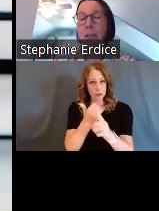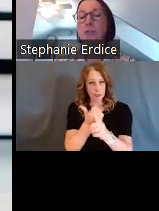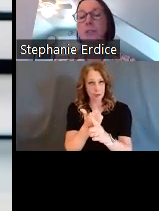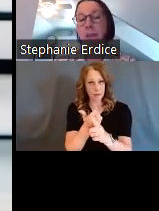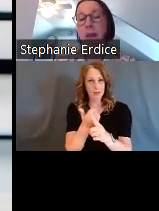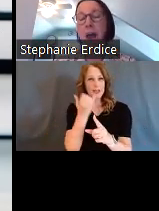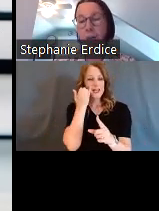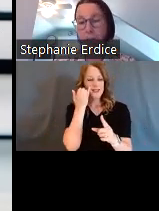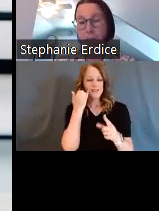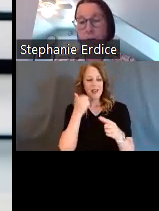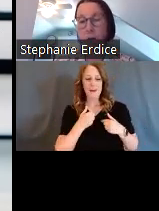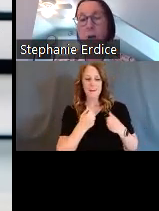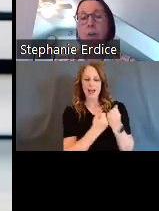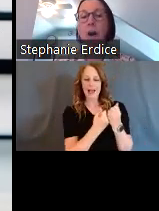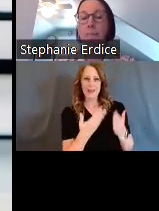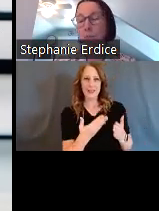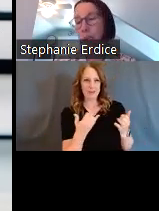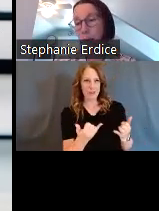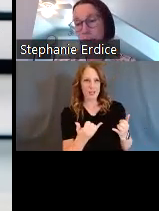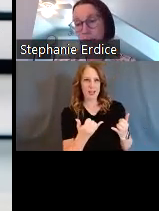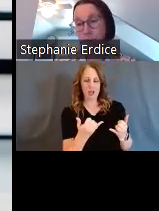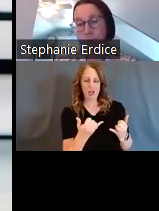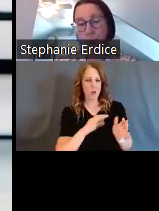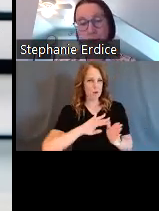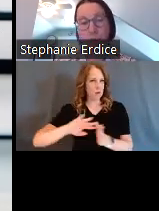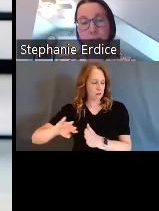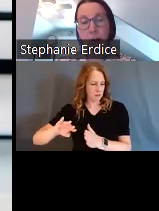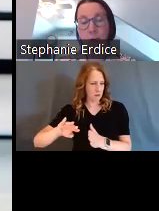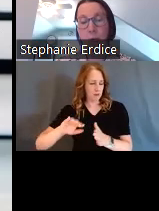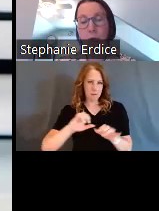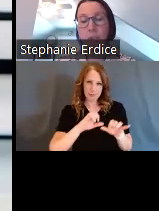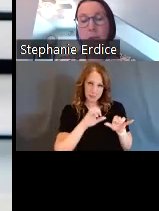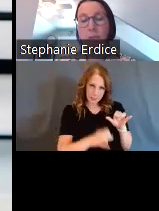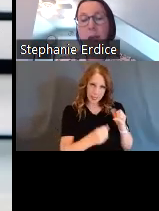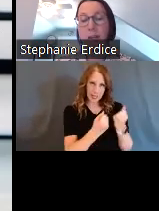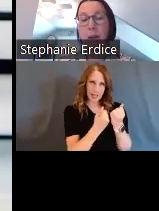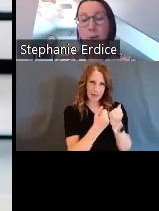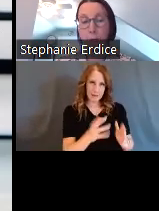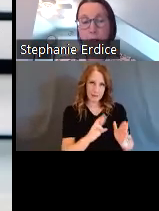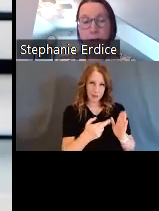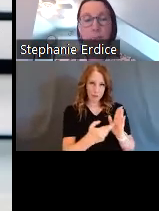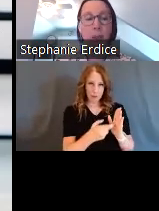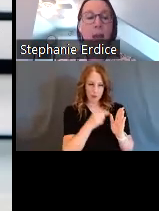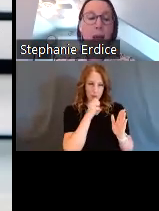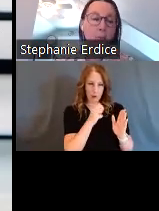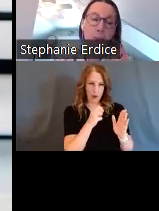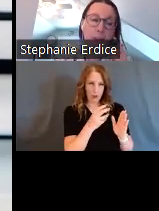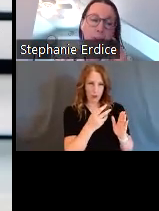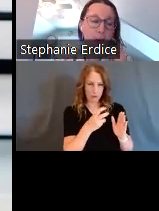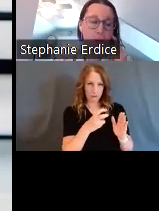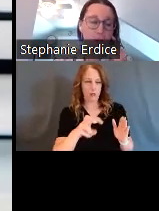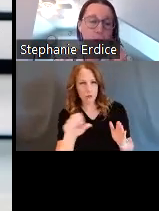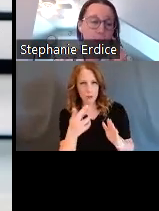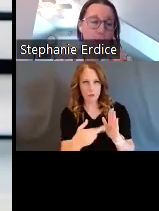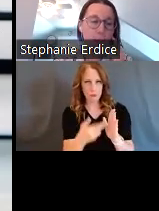an advocate, you're staying in that advocate role and you're not moving outside of that into these other roles if that is not appropriate. And